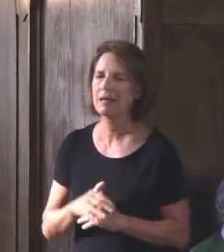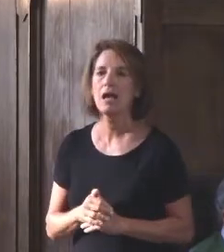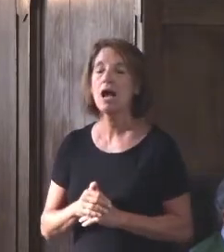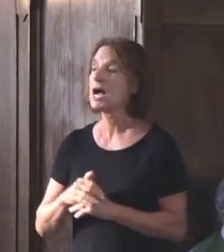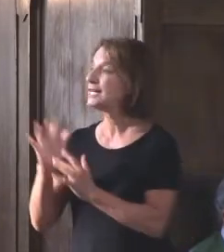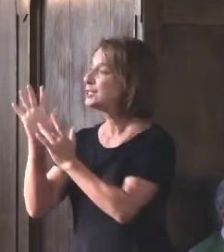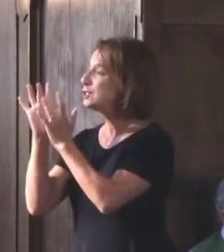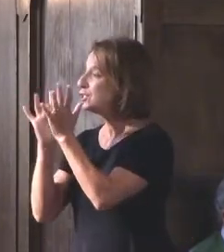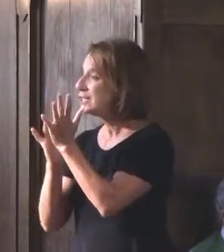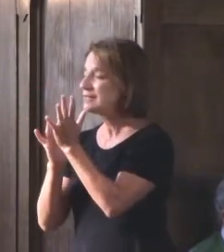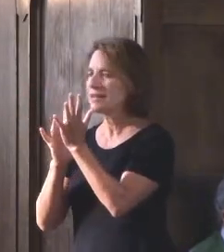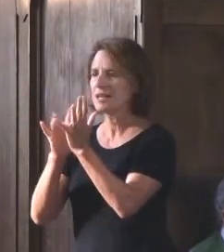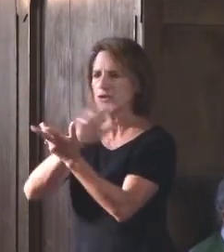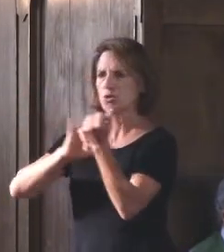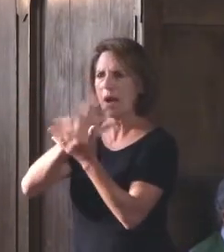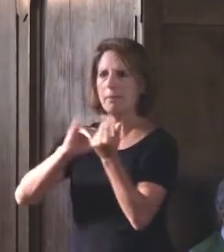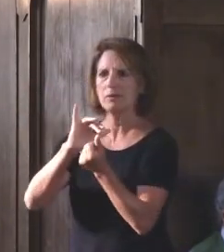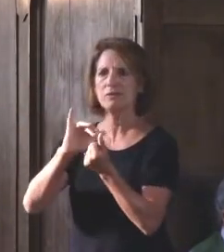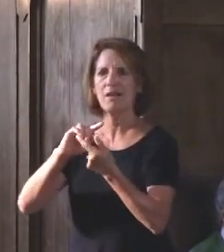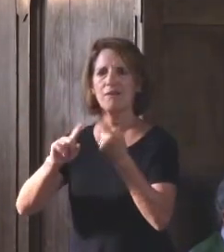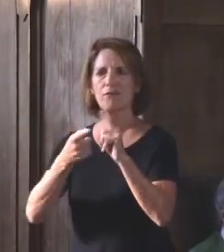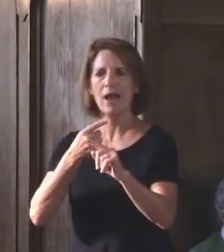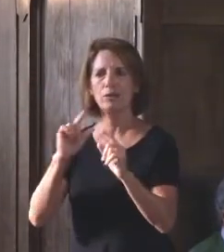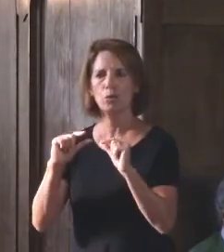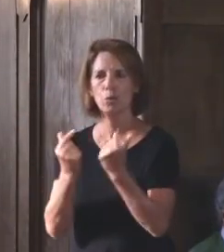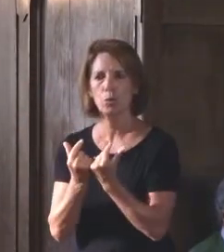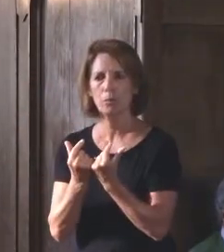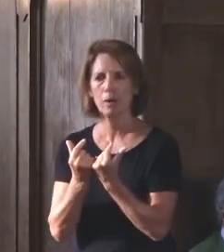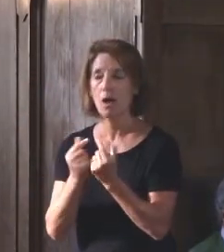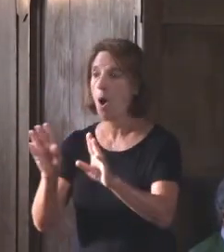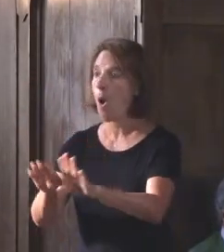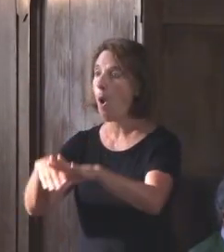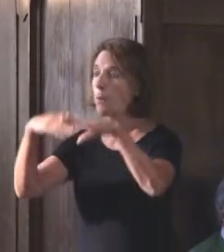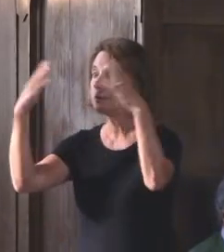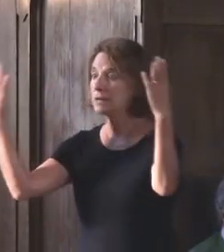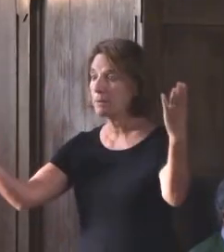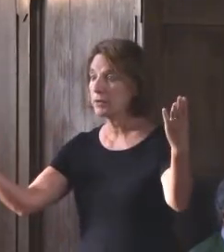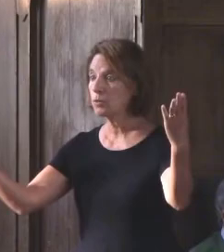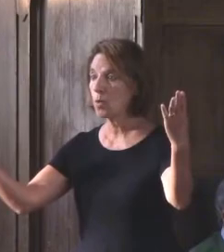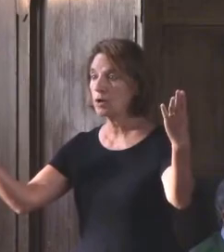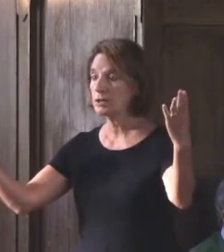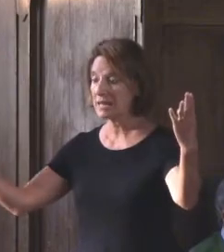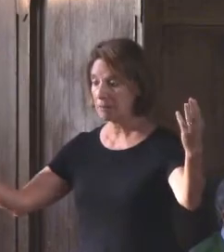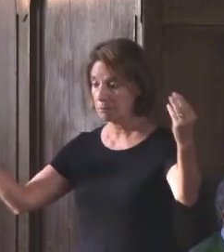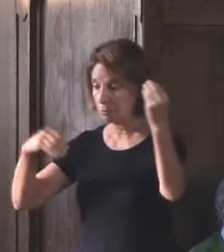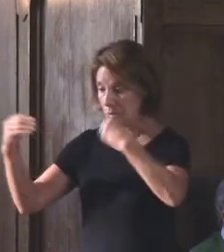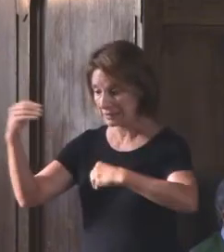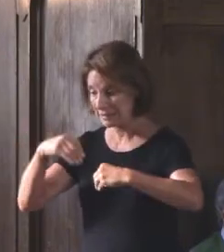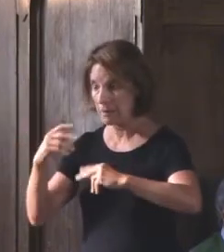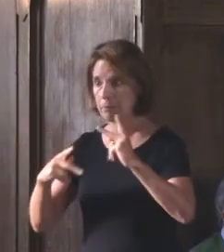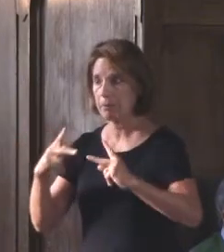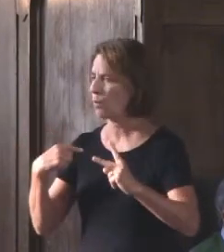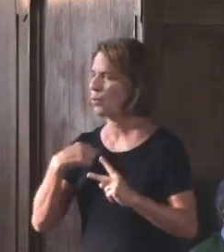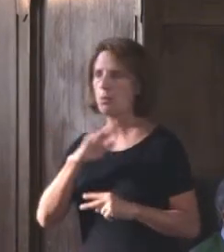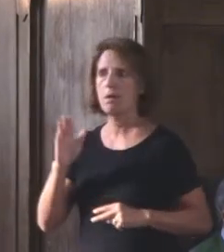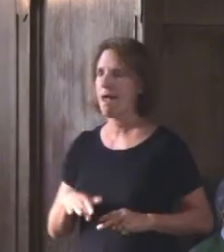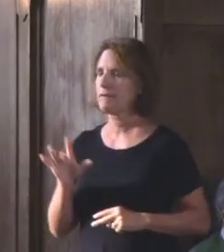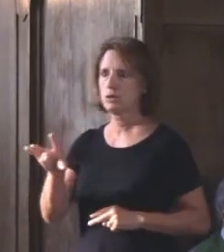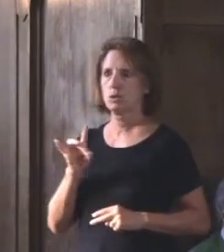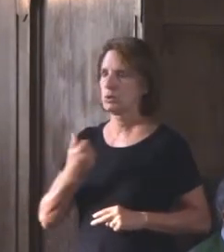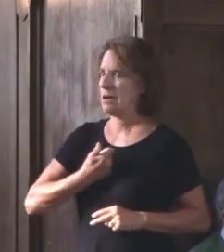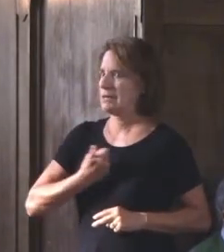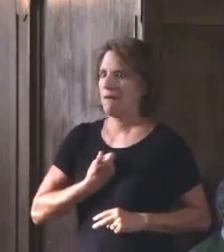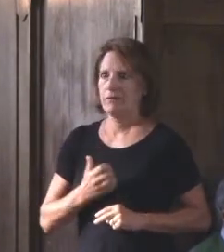group, throws the doors open, and fills up our life with people we would never have chosen or invited in